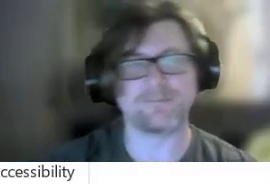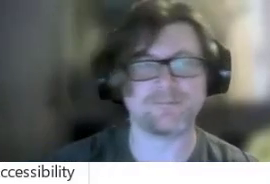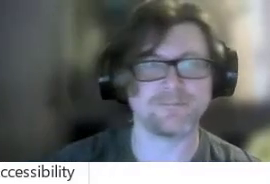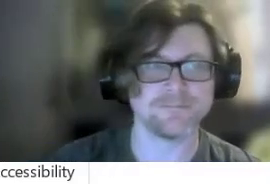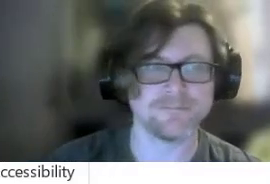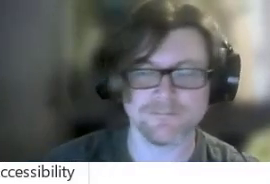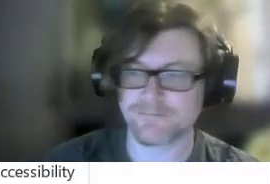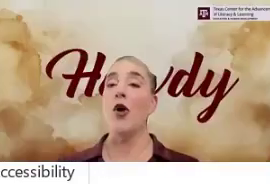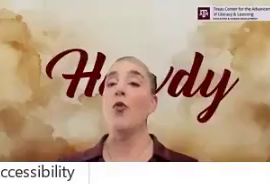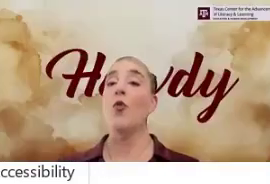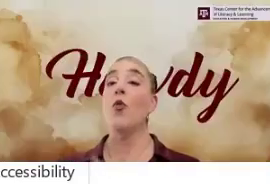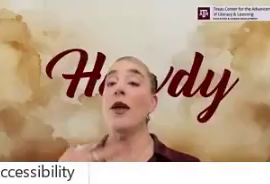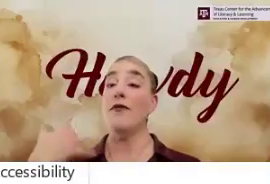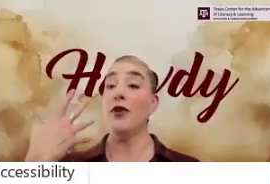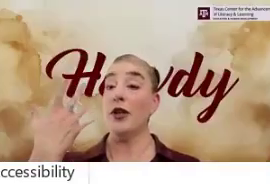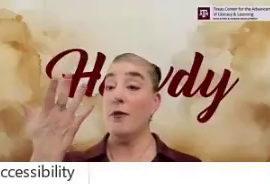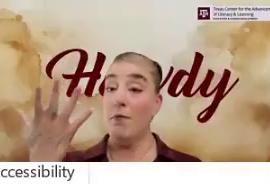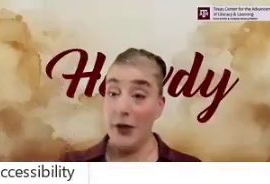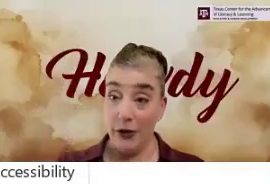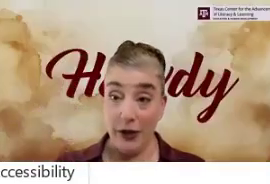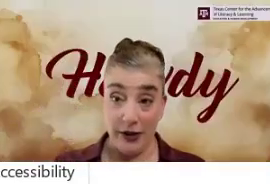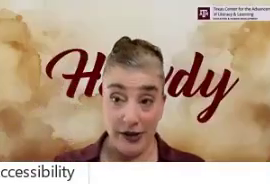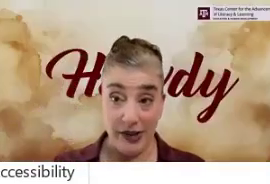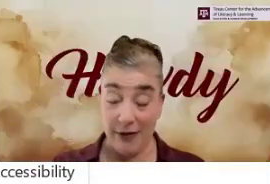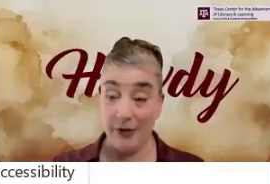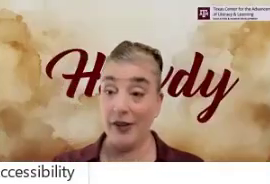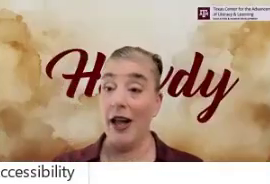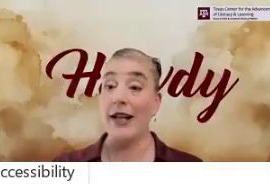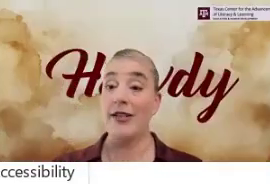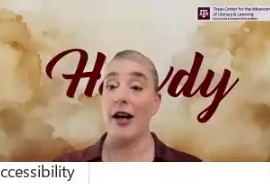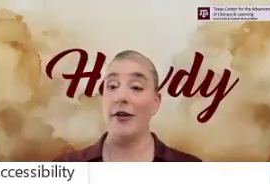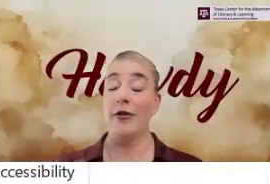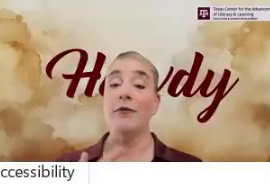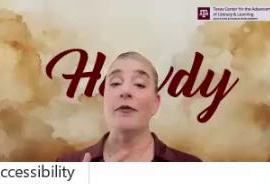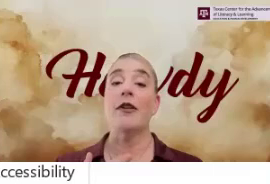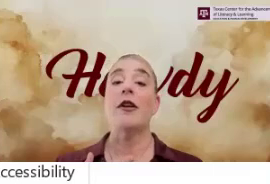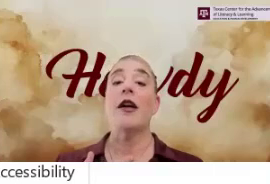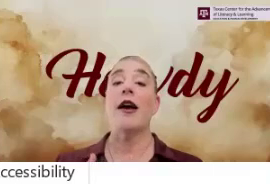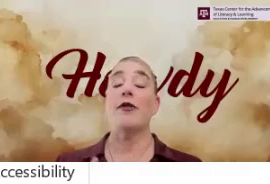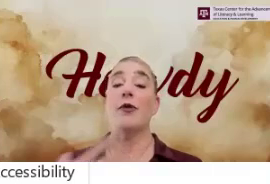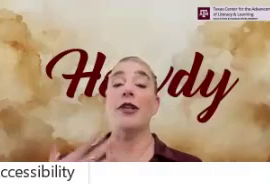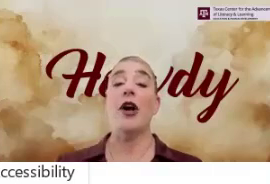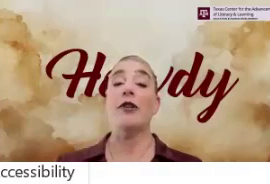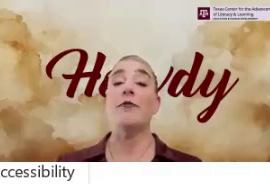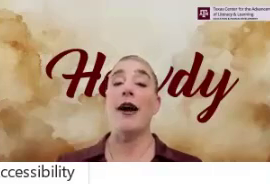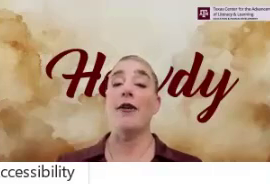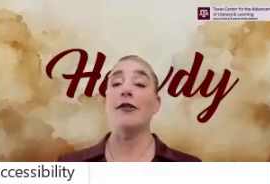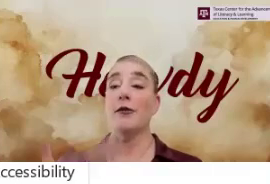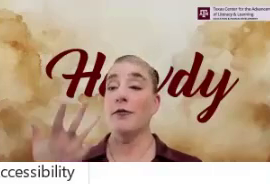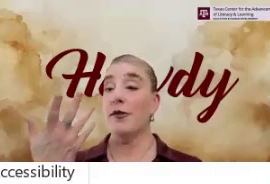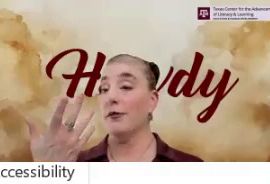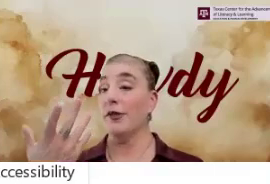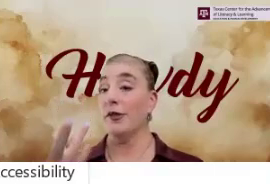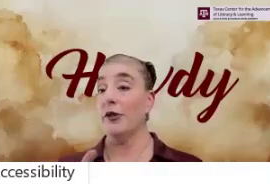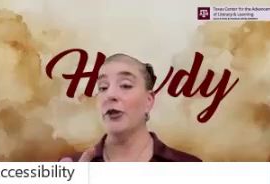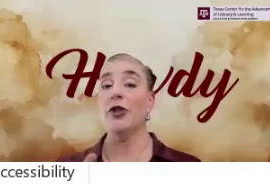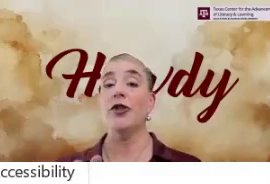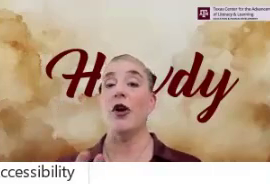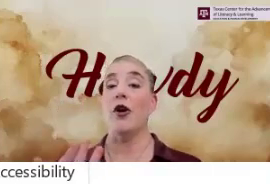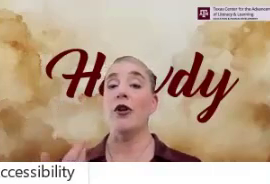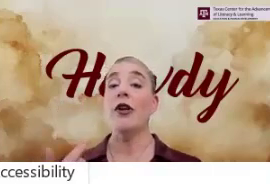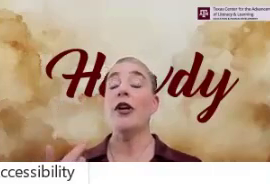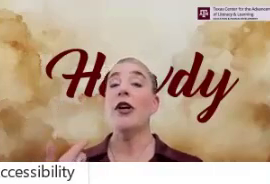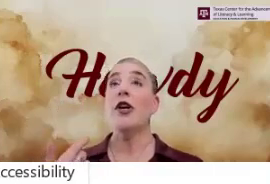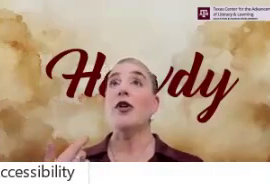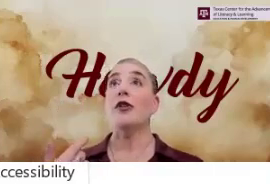that. So if you're going to build on the same slide title, Heather, we talked about some